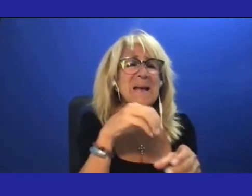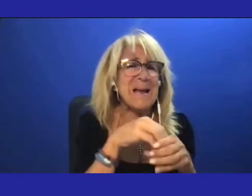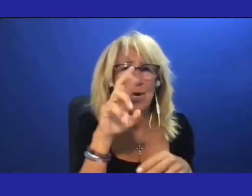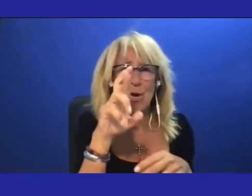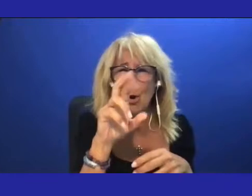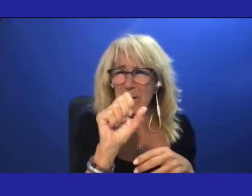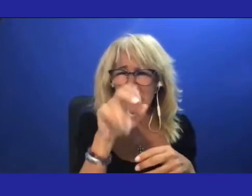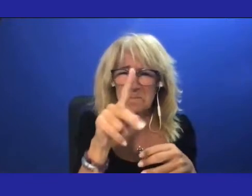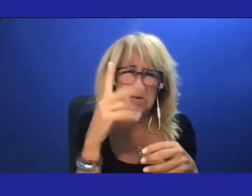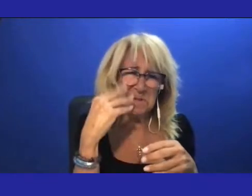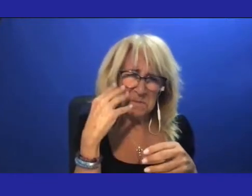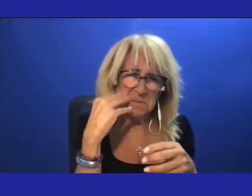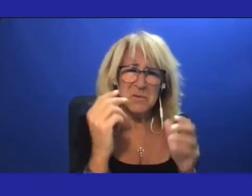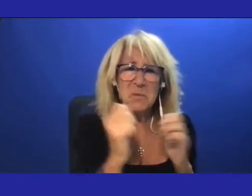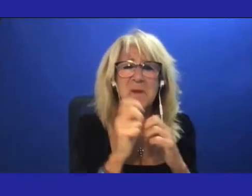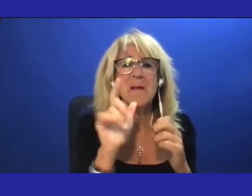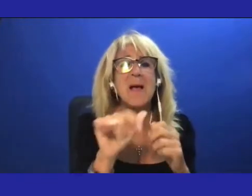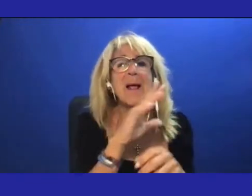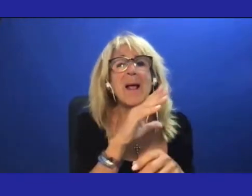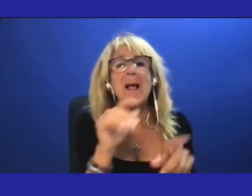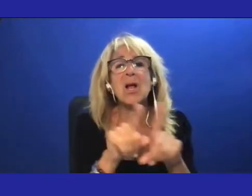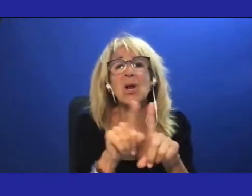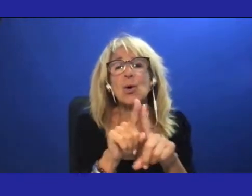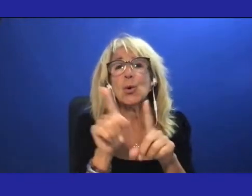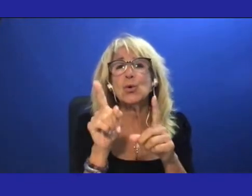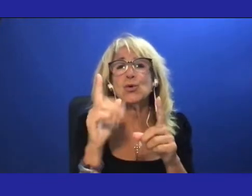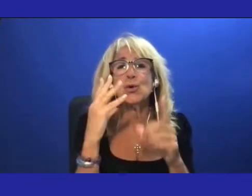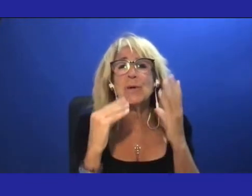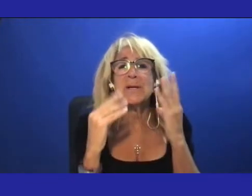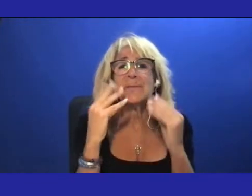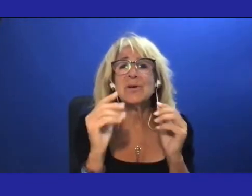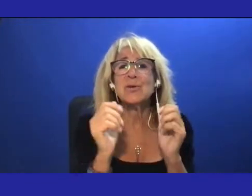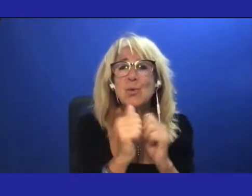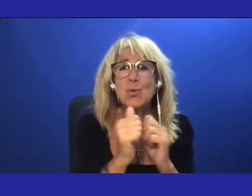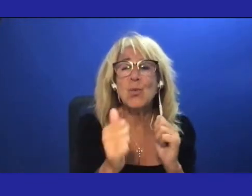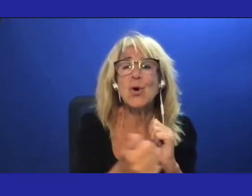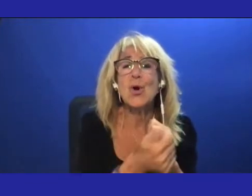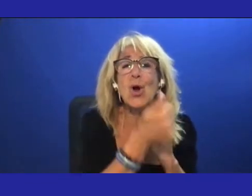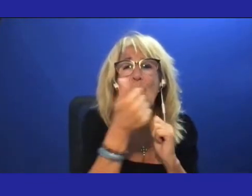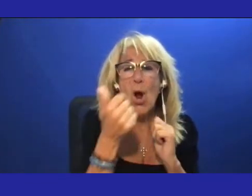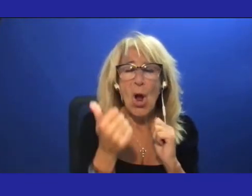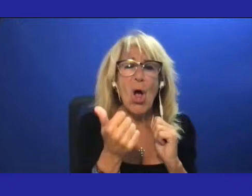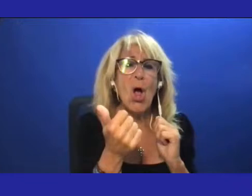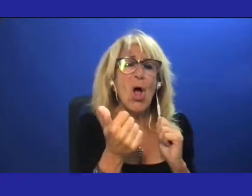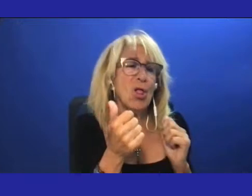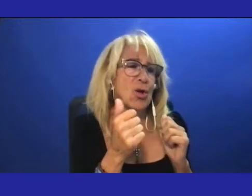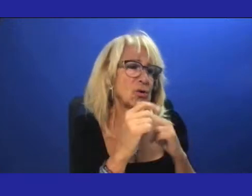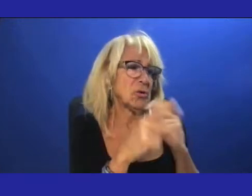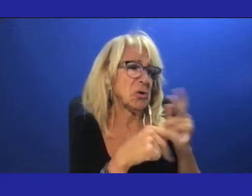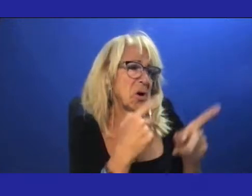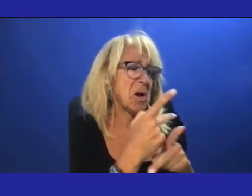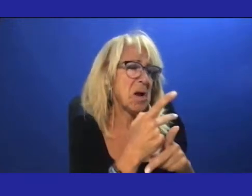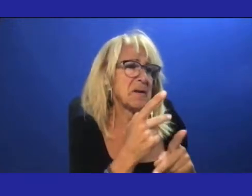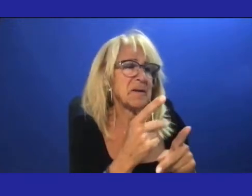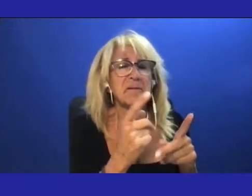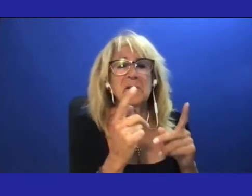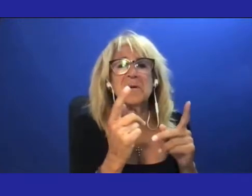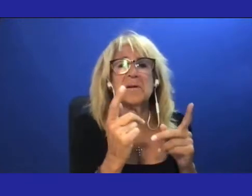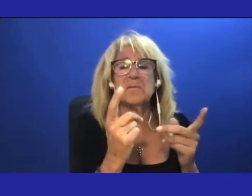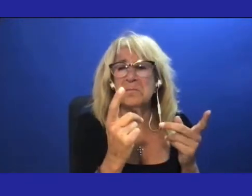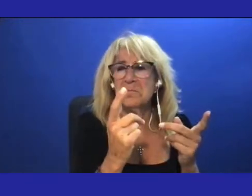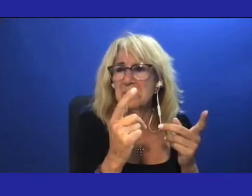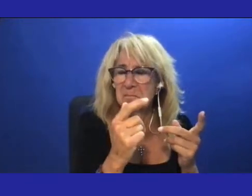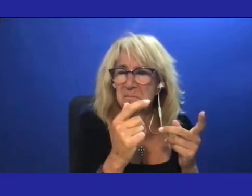have experience with servicing other integrated delivery networks or health systems such as ourselves.